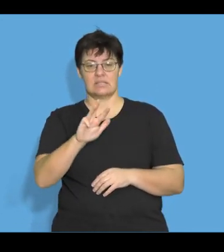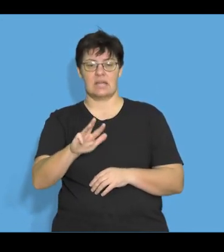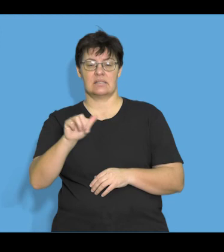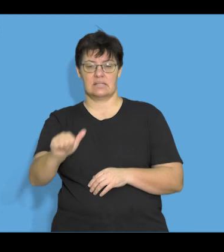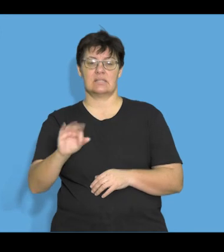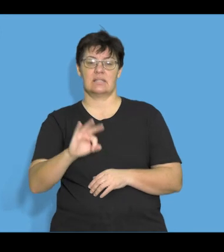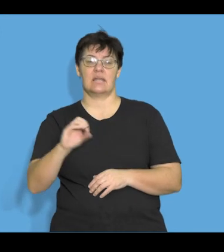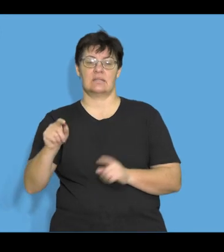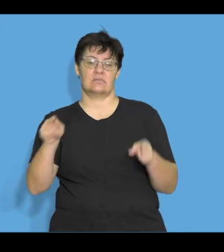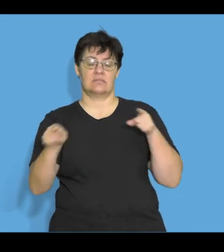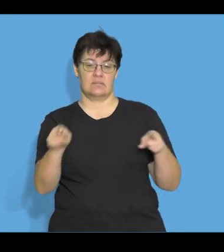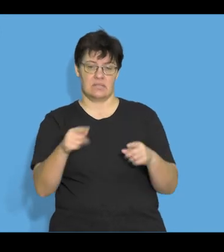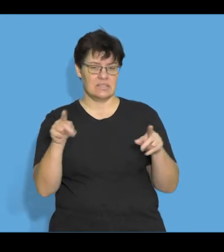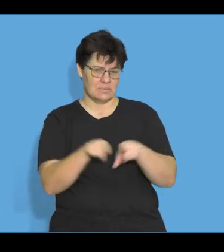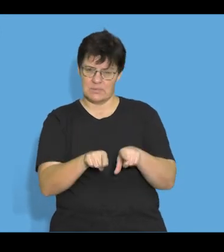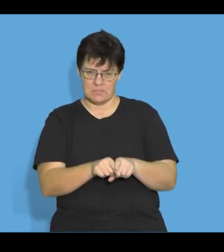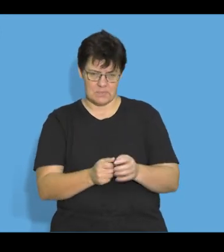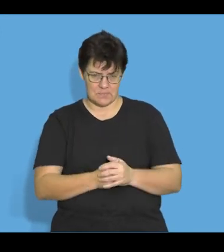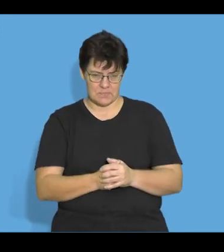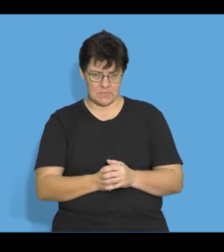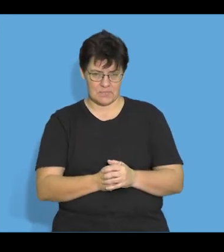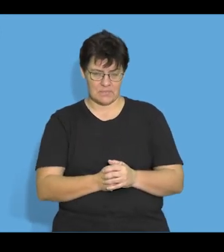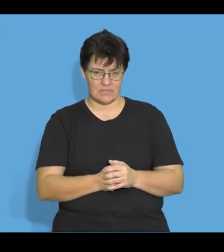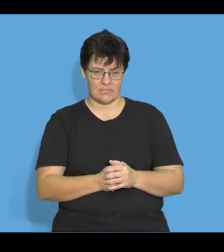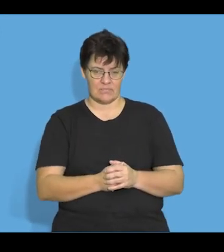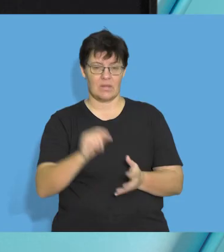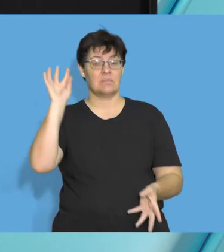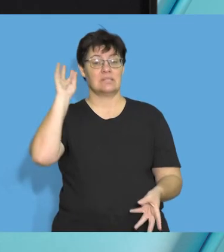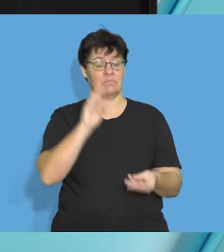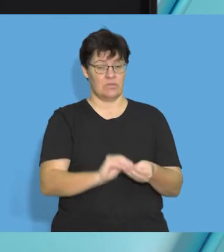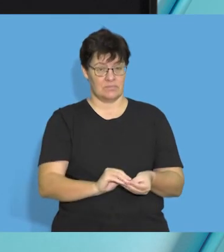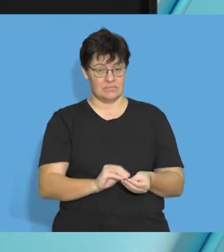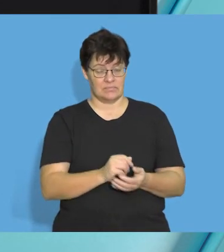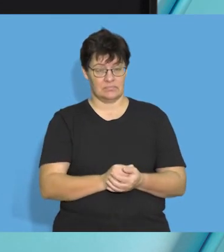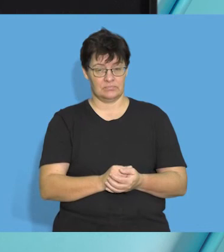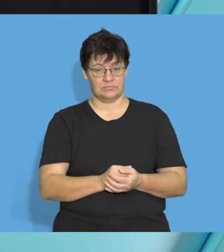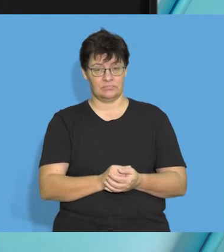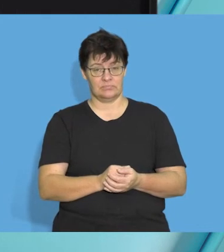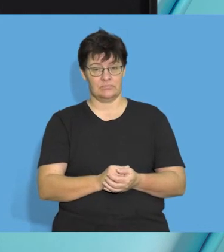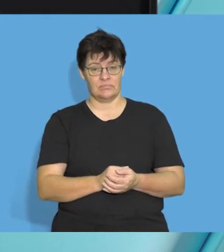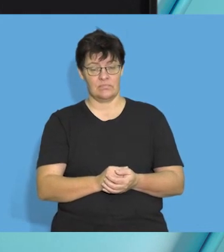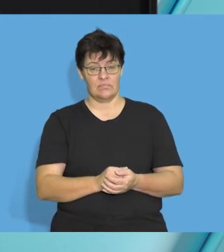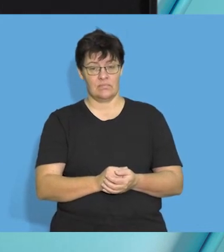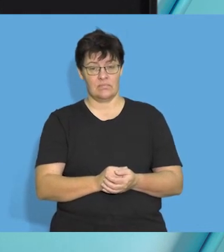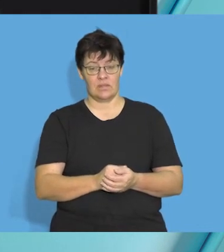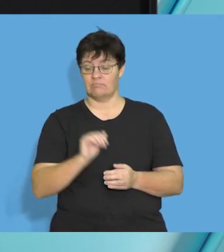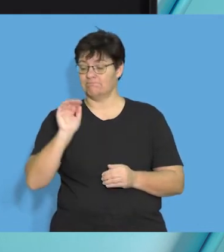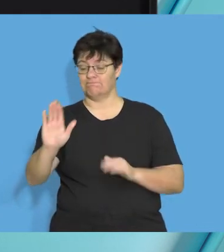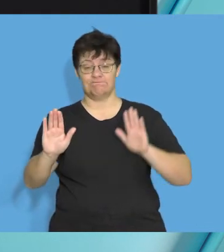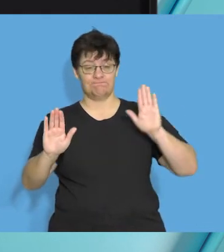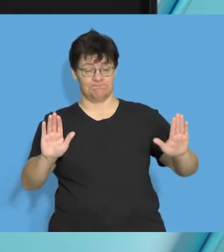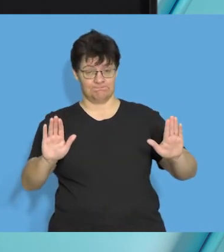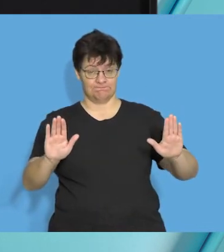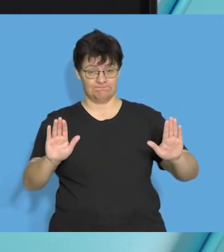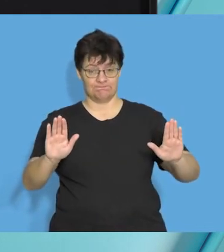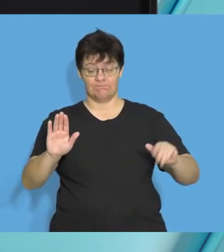696,300. Okay, let us summarize. In terms of periodic inventory, we know for